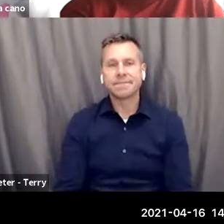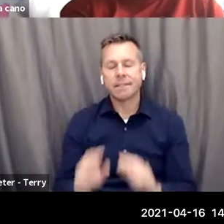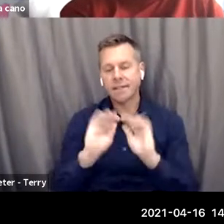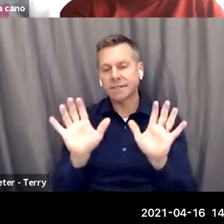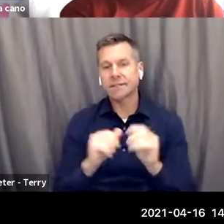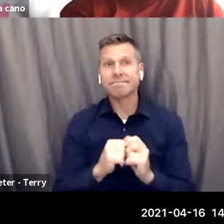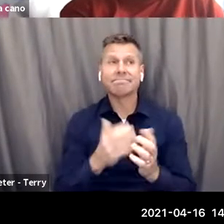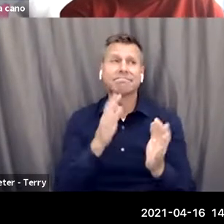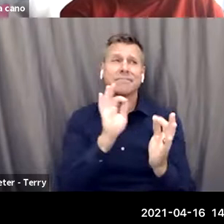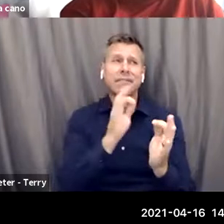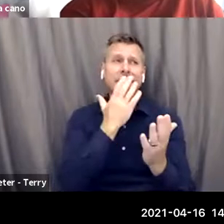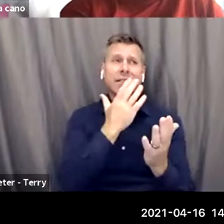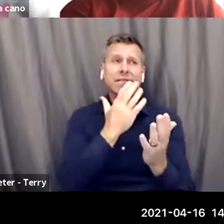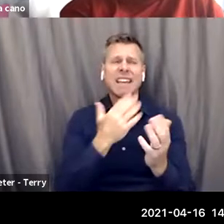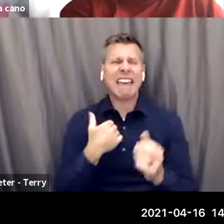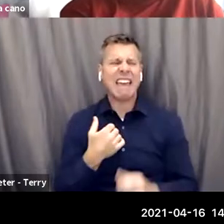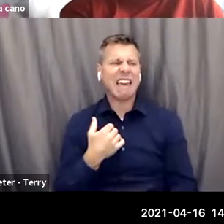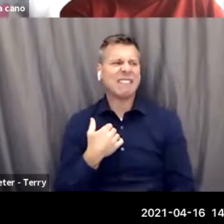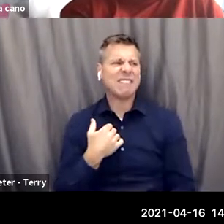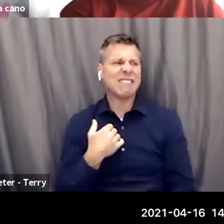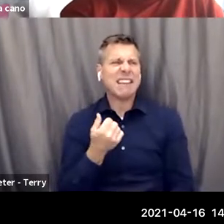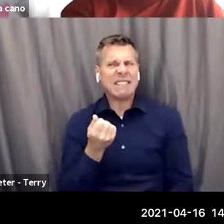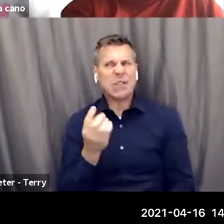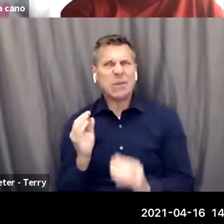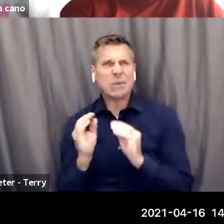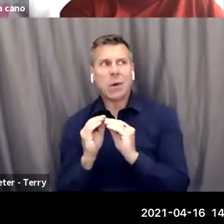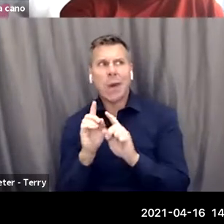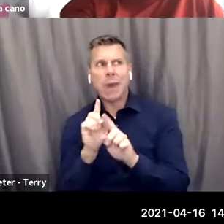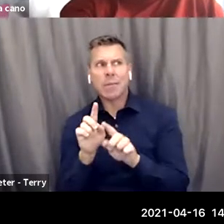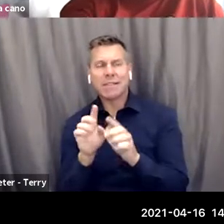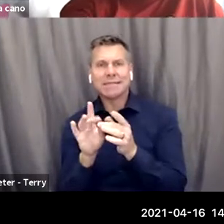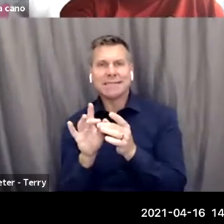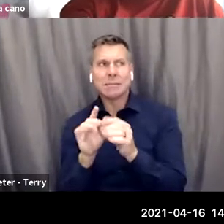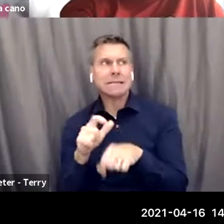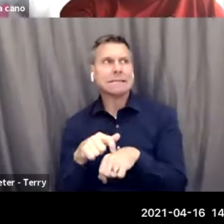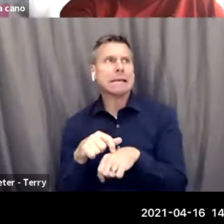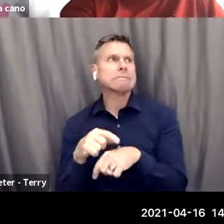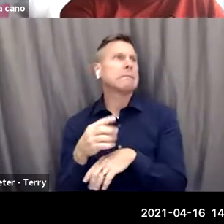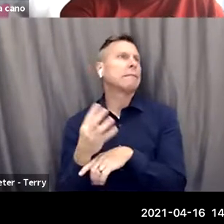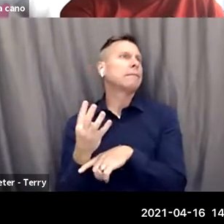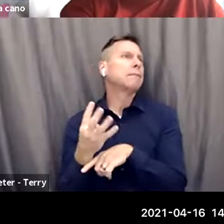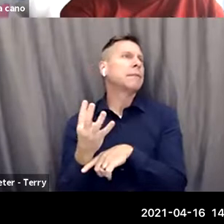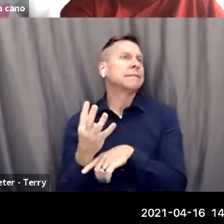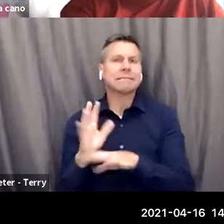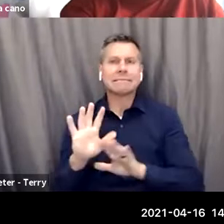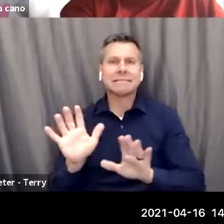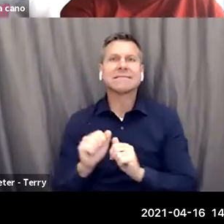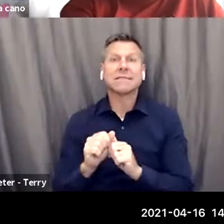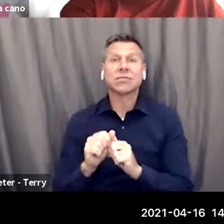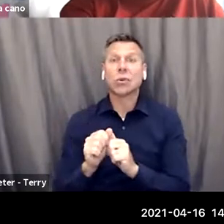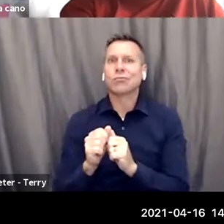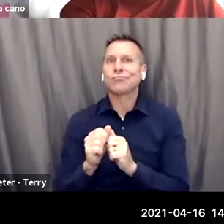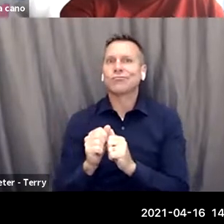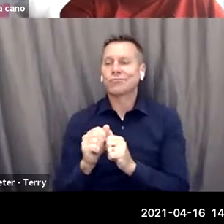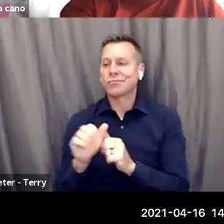Perfect. Thank you. We have a couple more comments, but we're down to about 4 more minutes till the end of our session. So